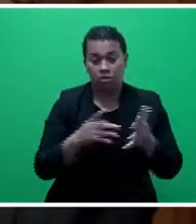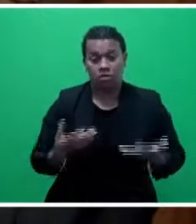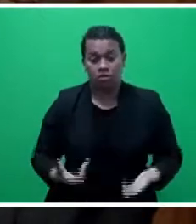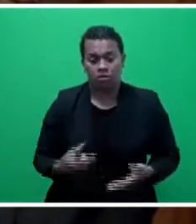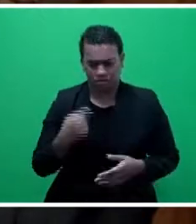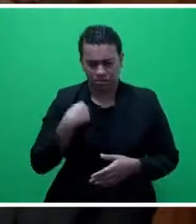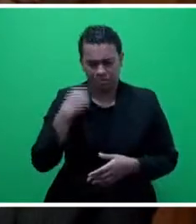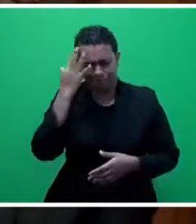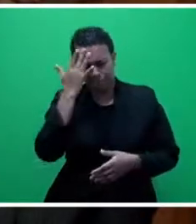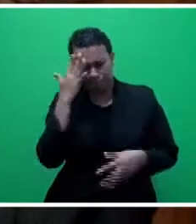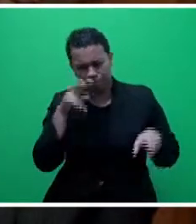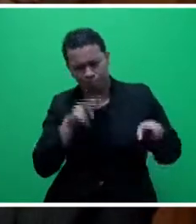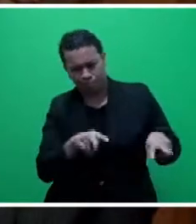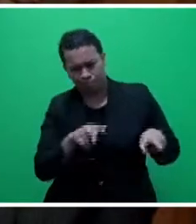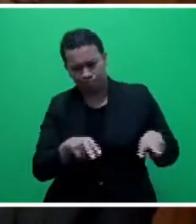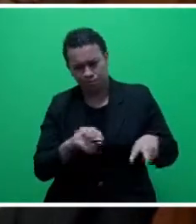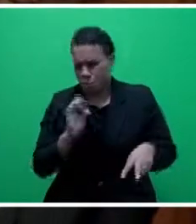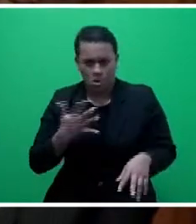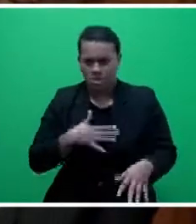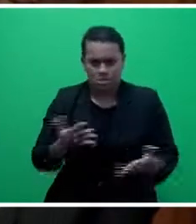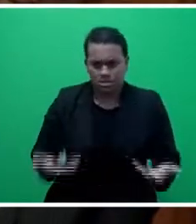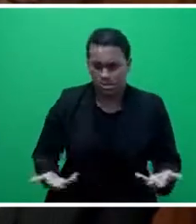increasing the deposit tax to $200.